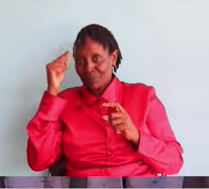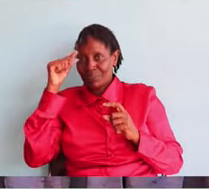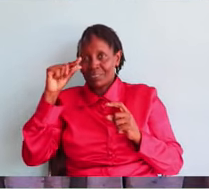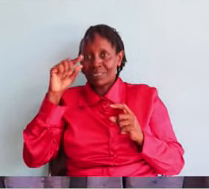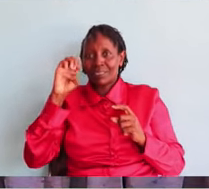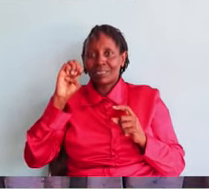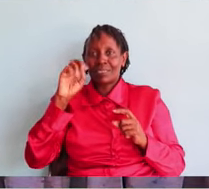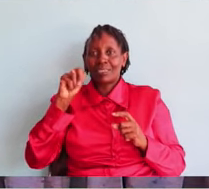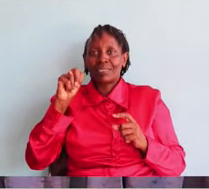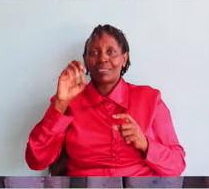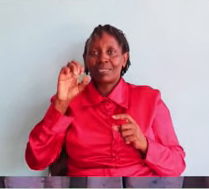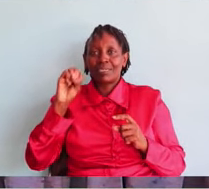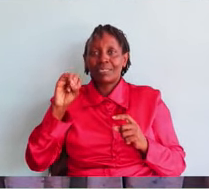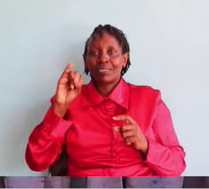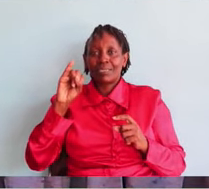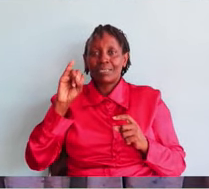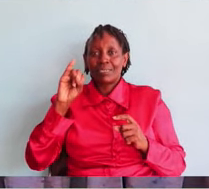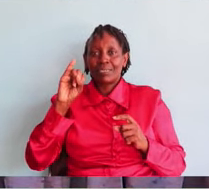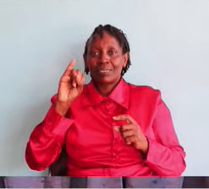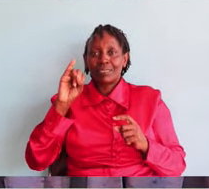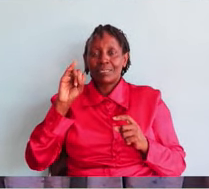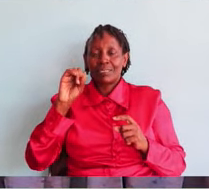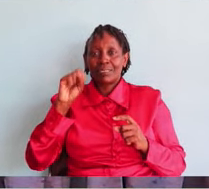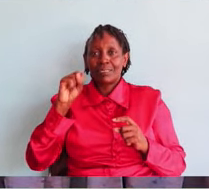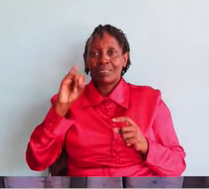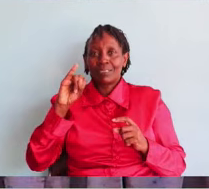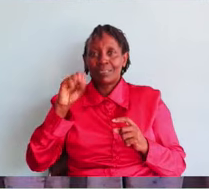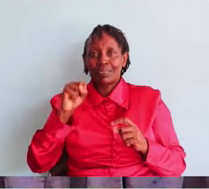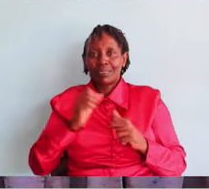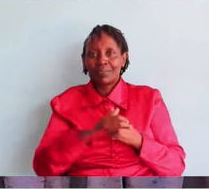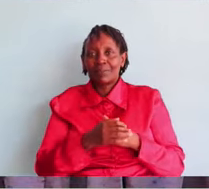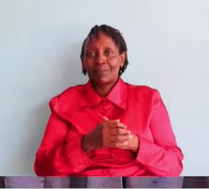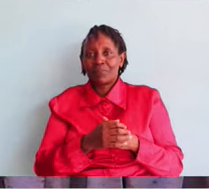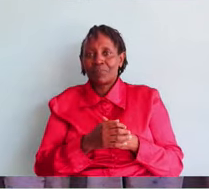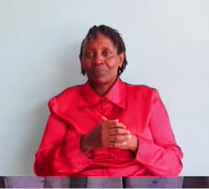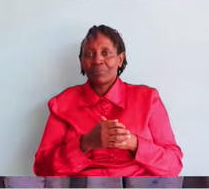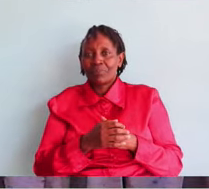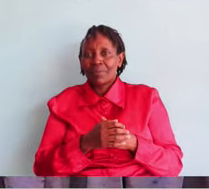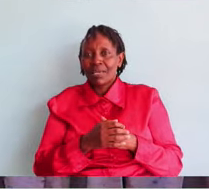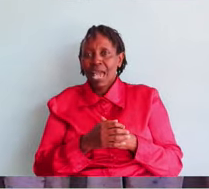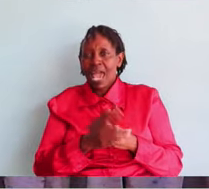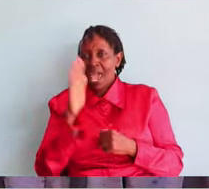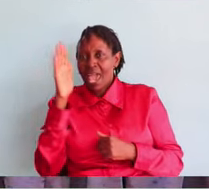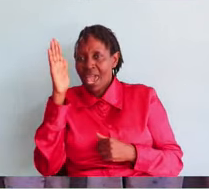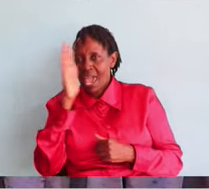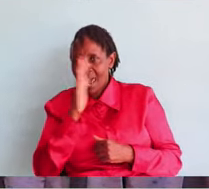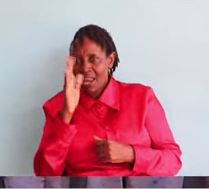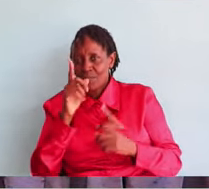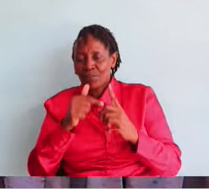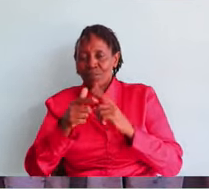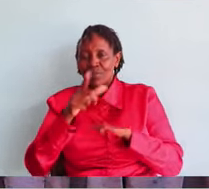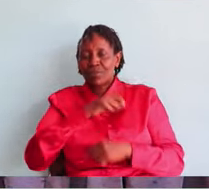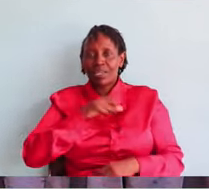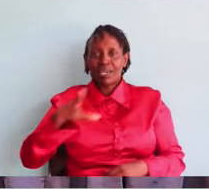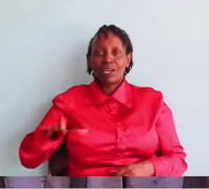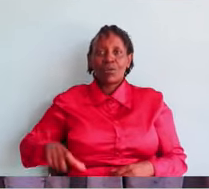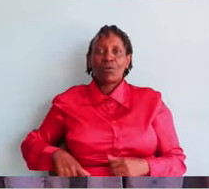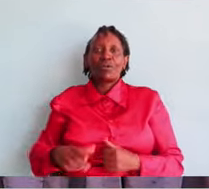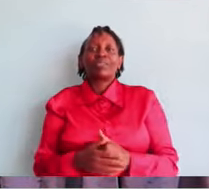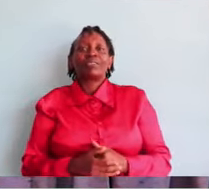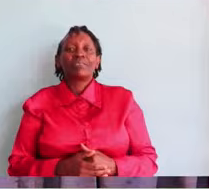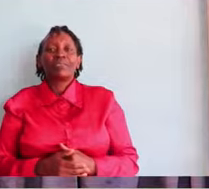verse 8b to 11, this is what we read. "And they hid from the Lord God among the trees of the